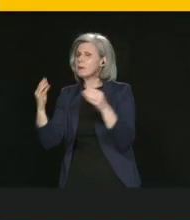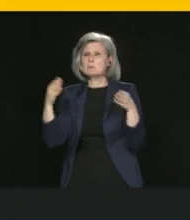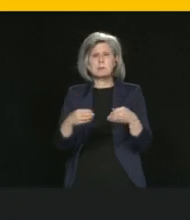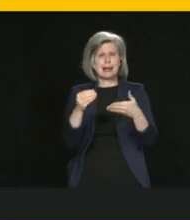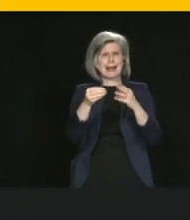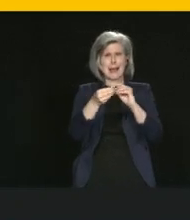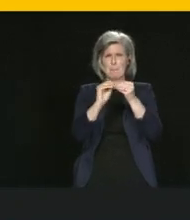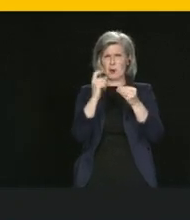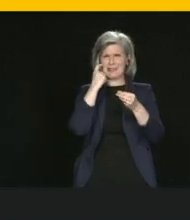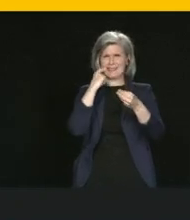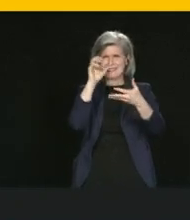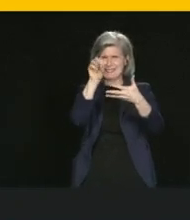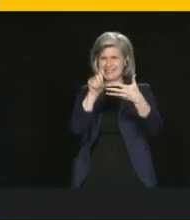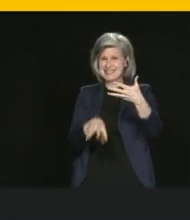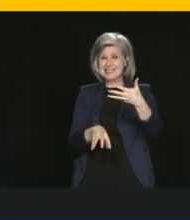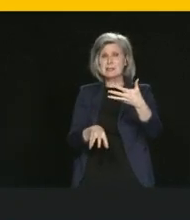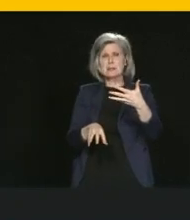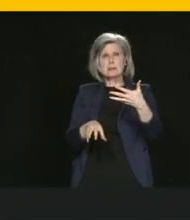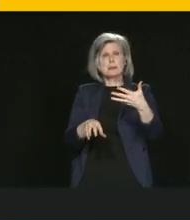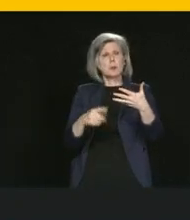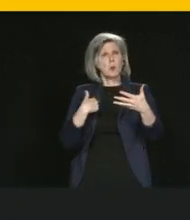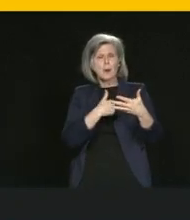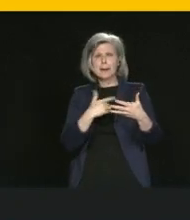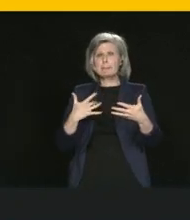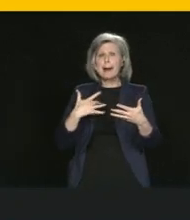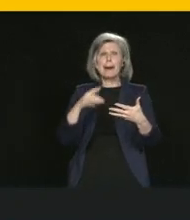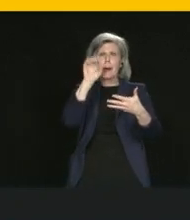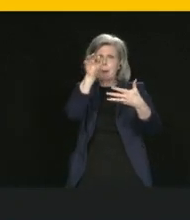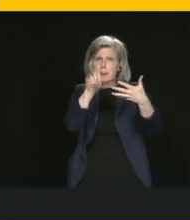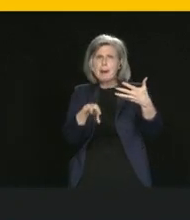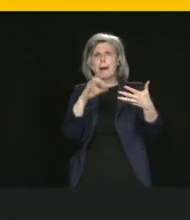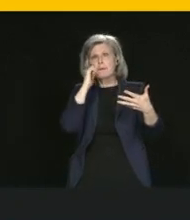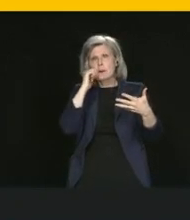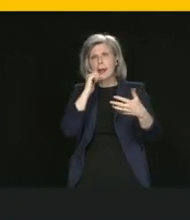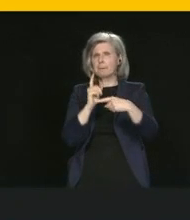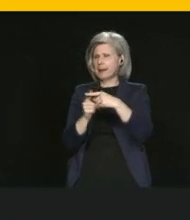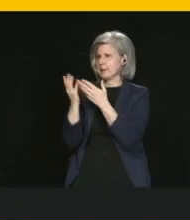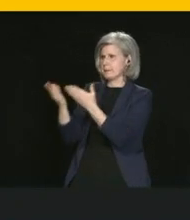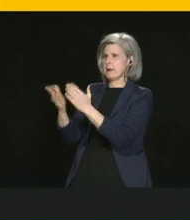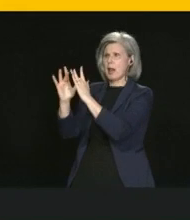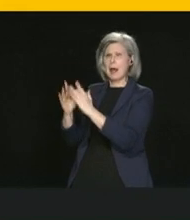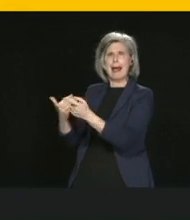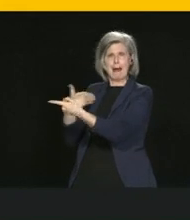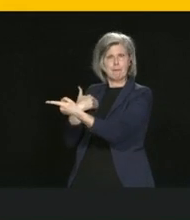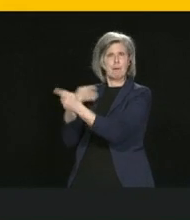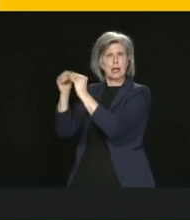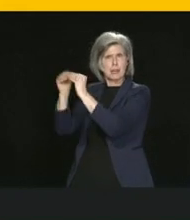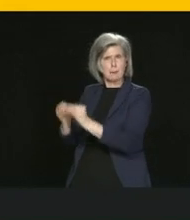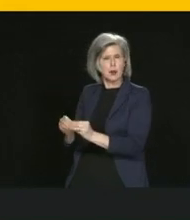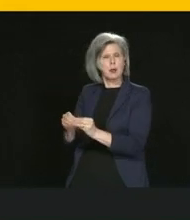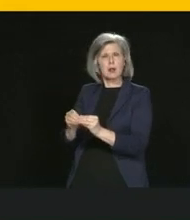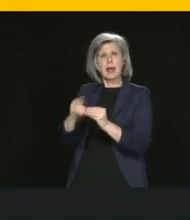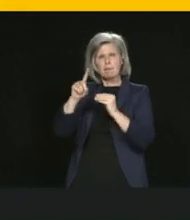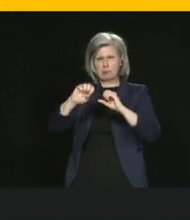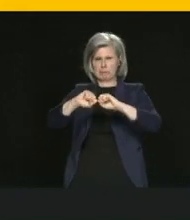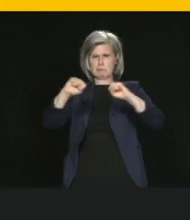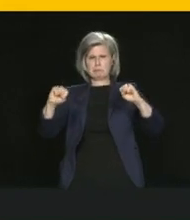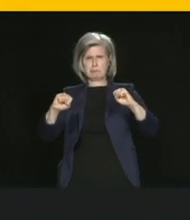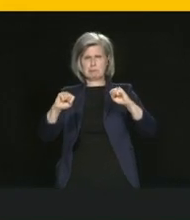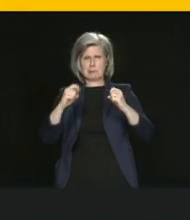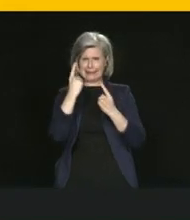day, we can't forget that there is so much more behind them. Every case is a person with family, friends, and